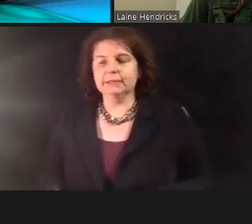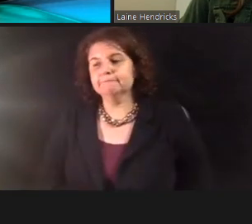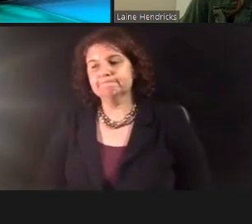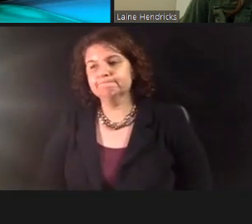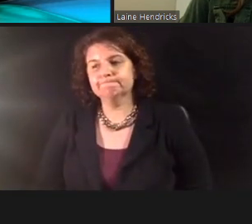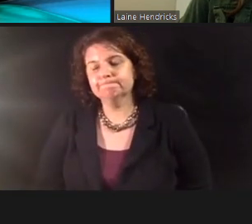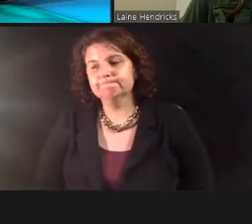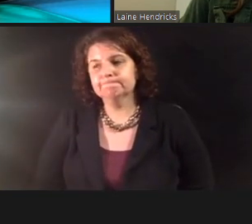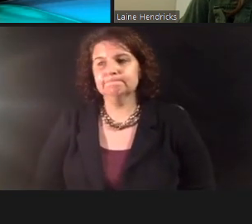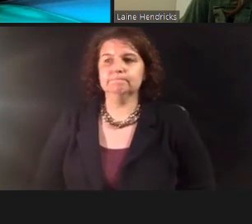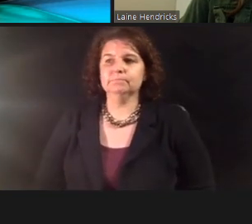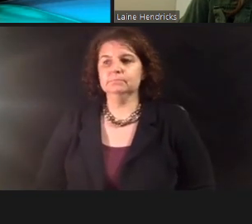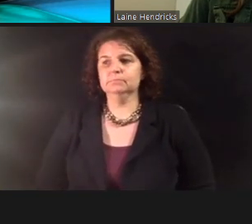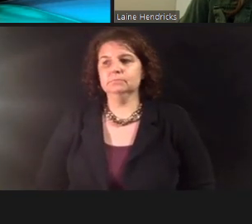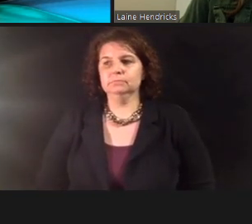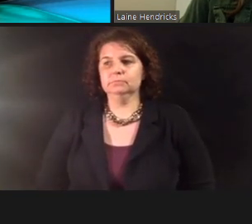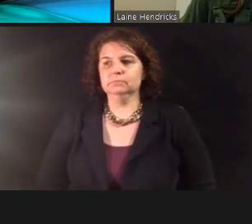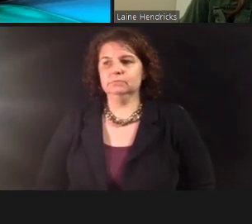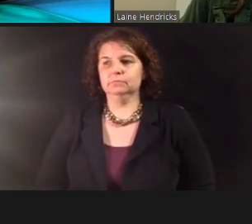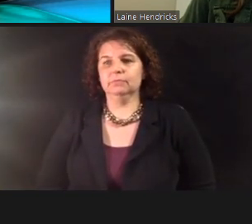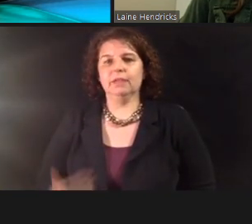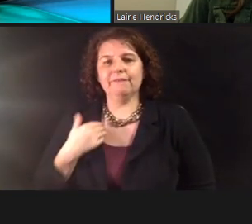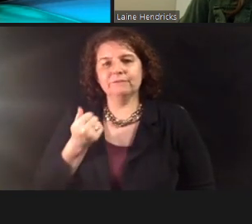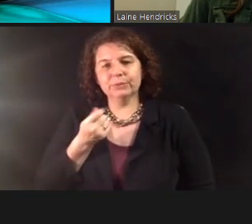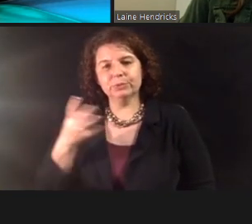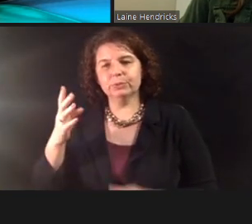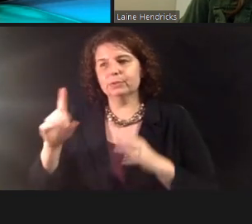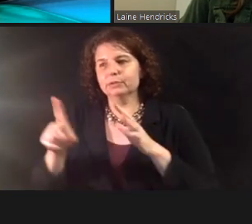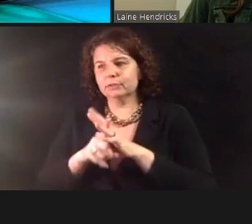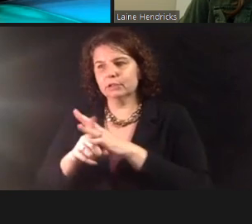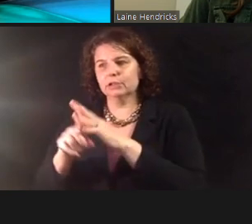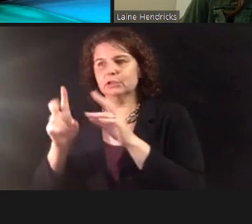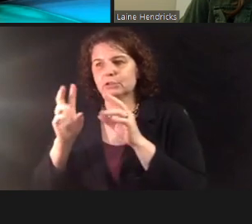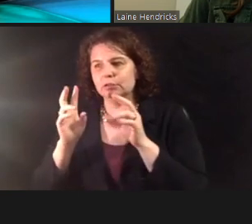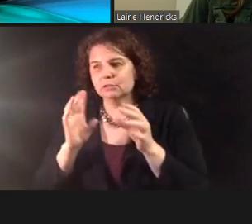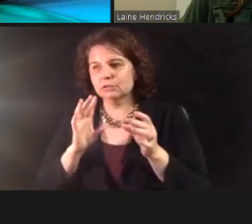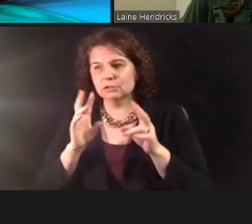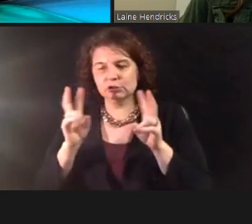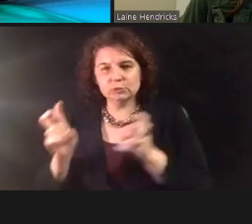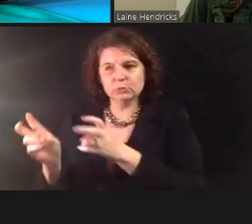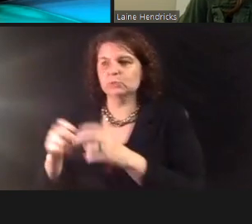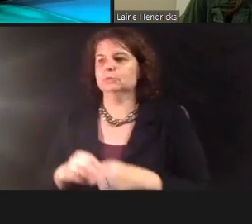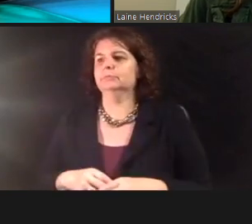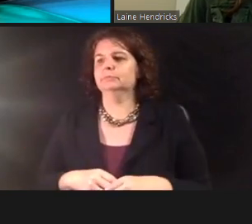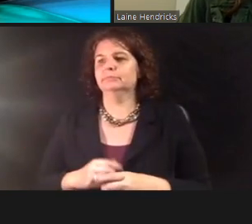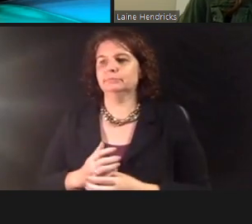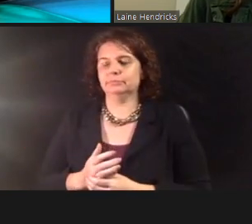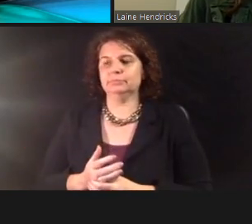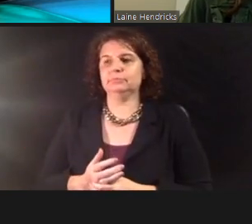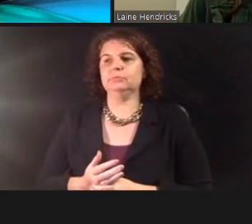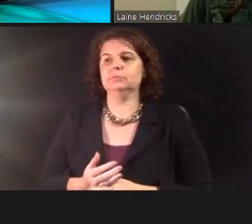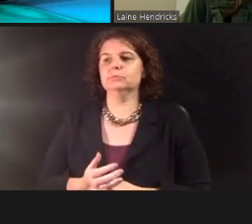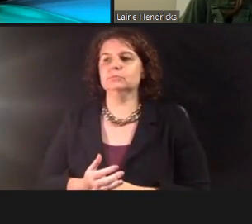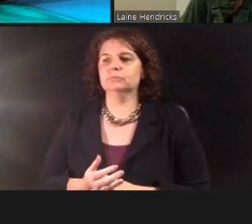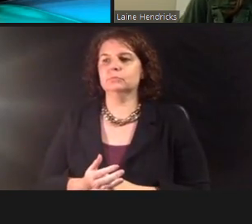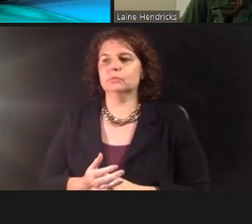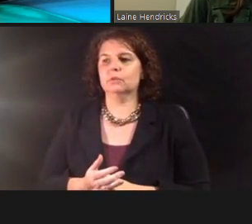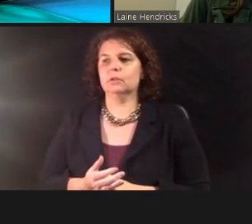odd sporadic moments where someone may be infected despite that, but they would be so rare compared to the